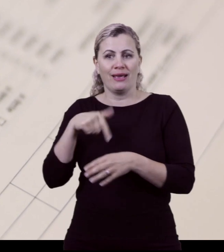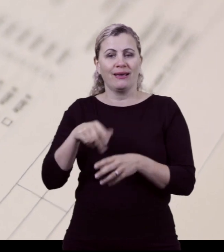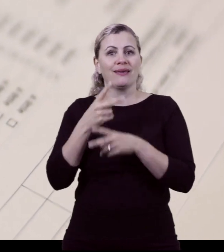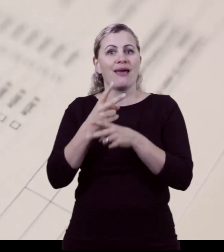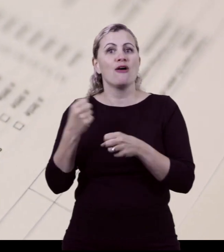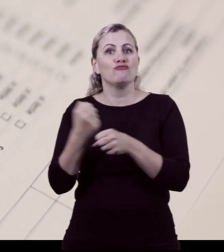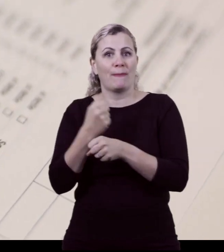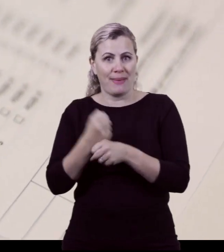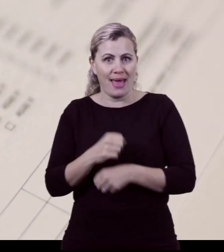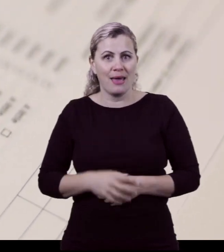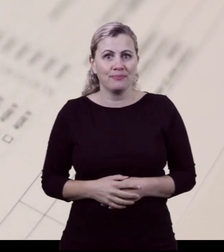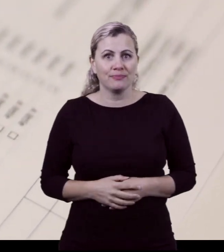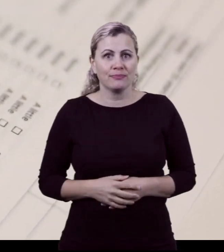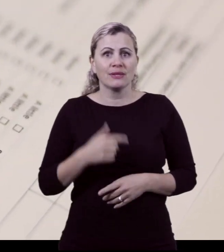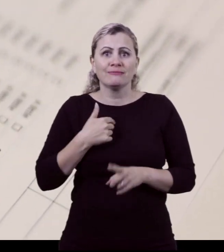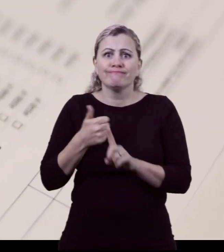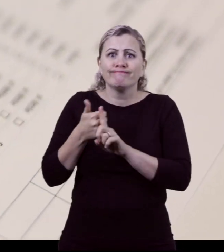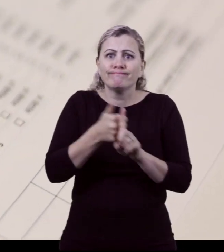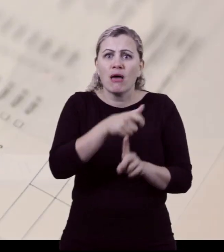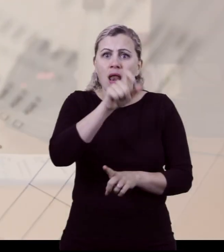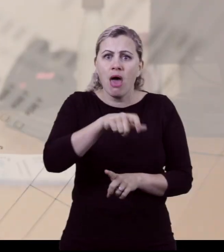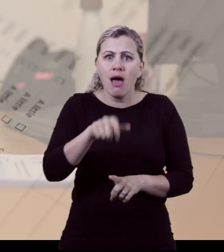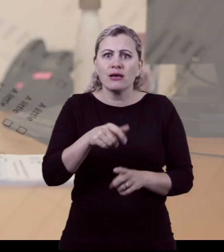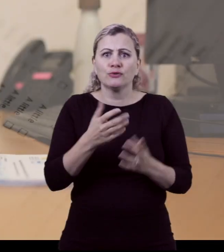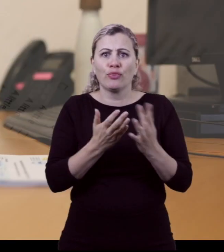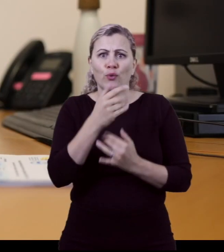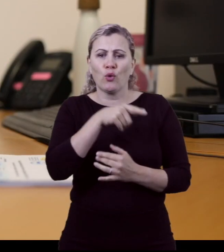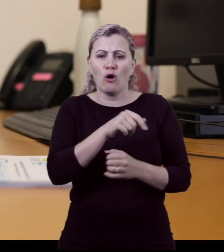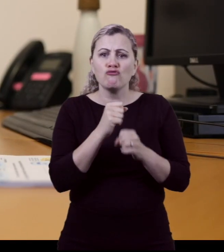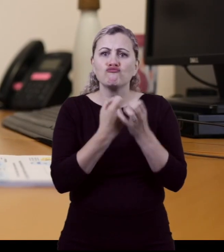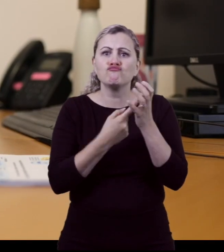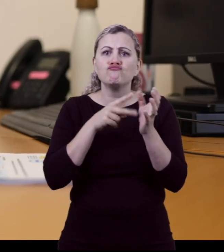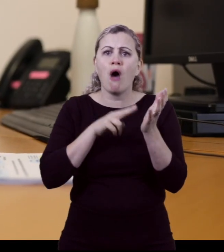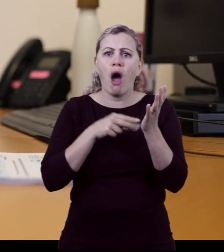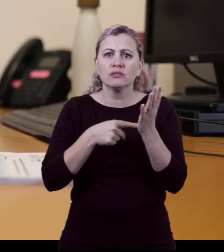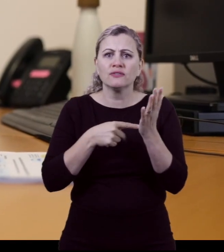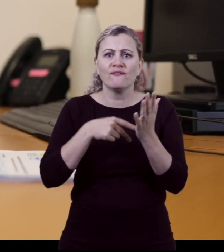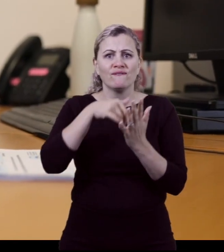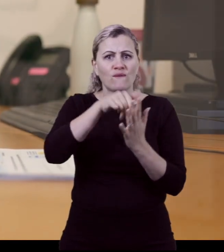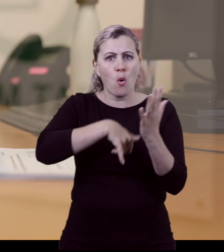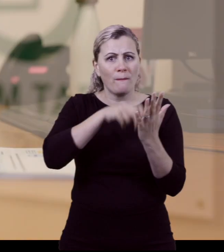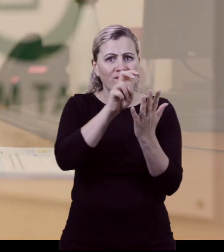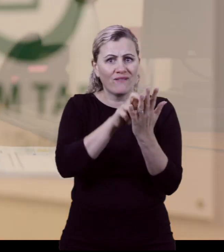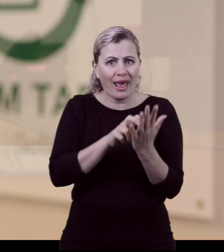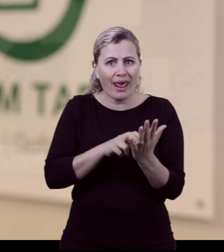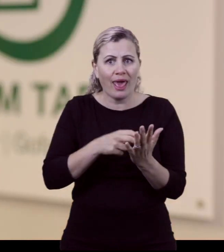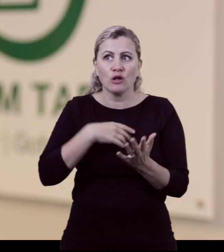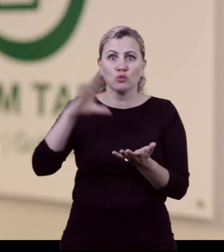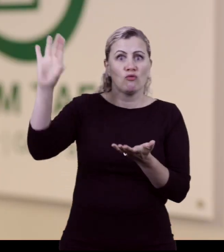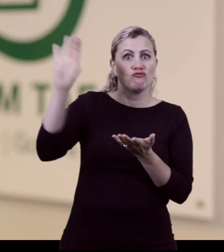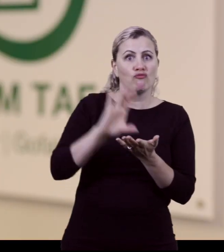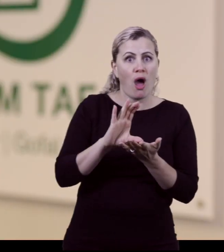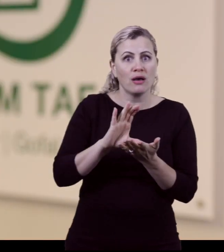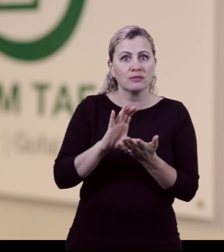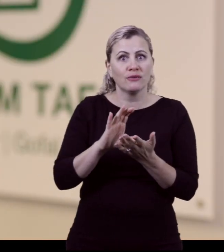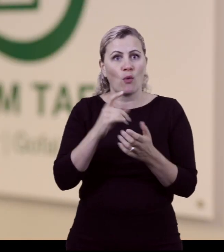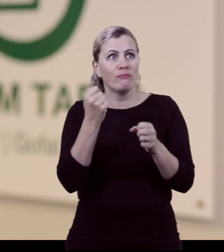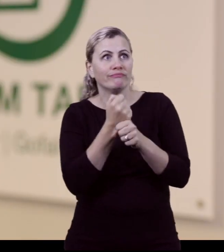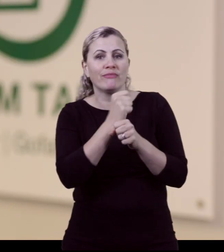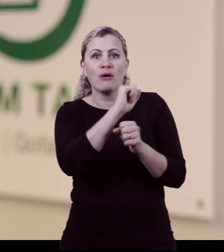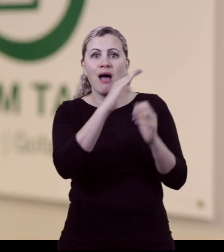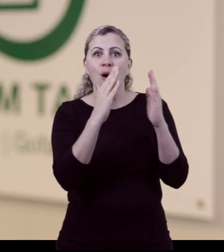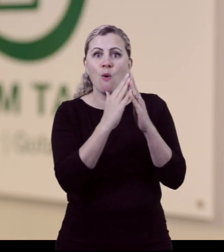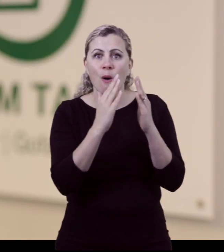so because it could have been a risk to the client, we've had a new sink fitted, and he said how appreciative of the help